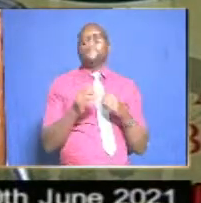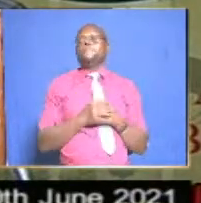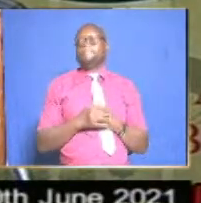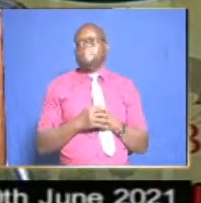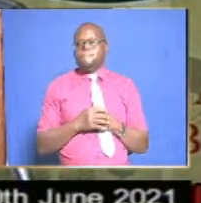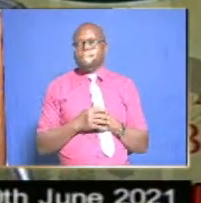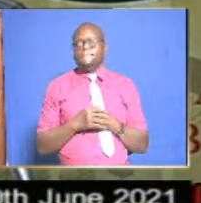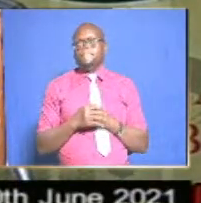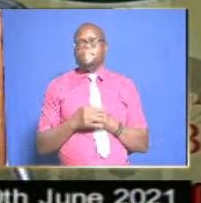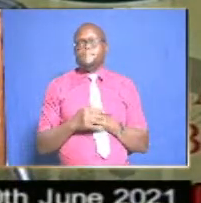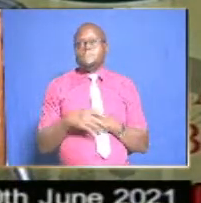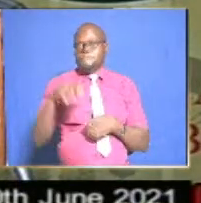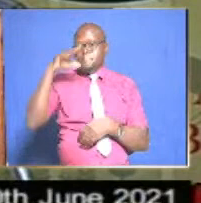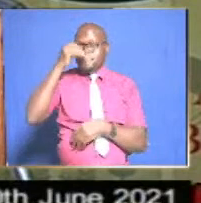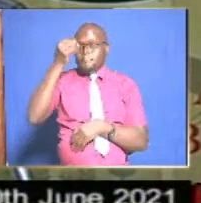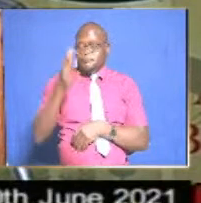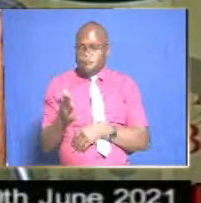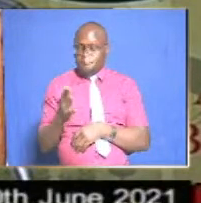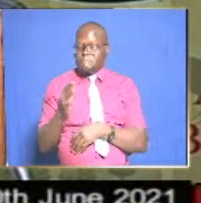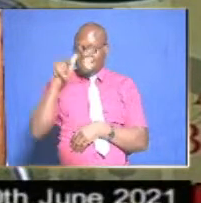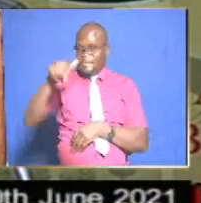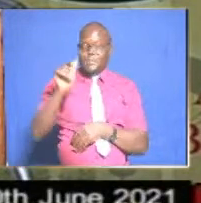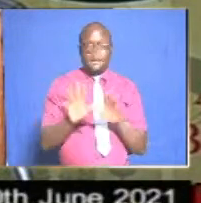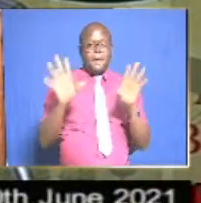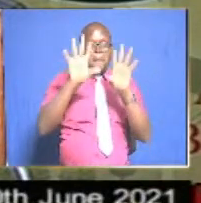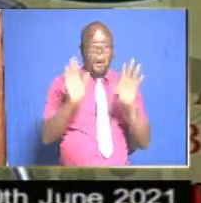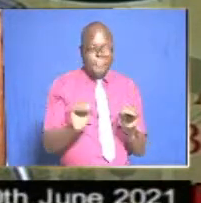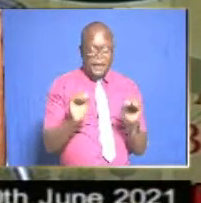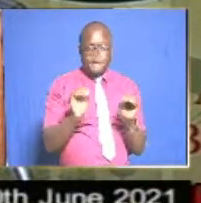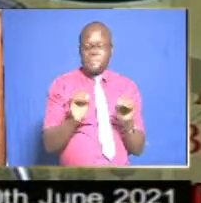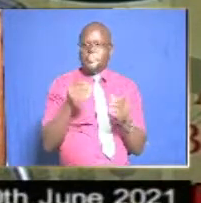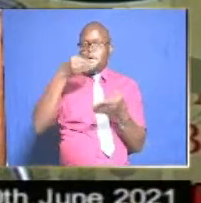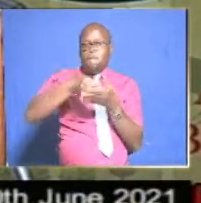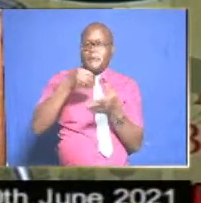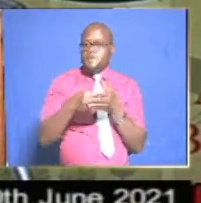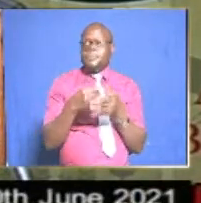Speaker, the execution of this budget for the financial